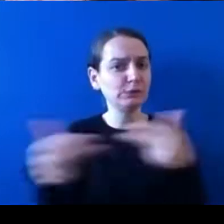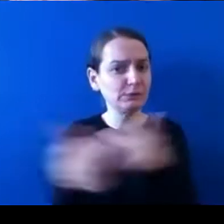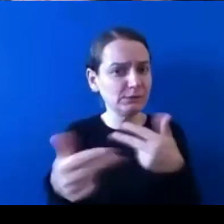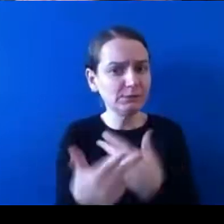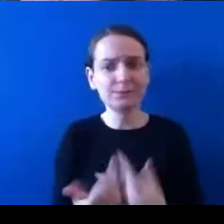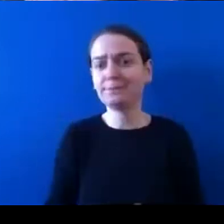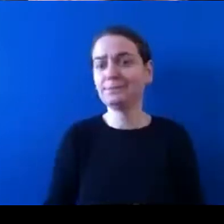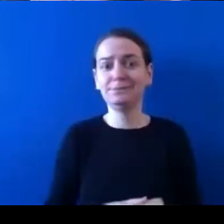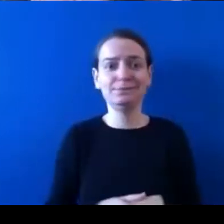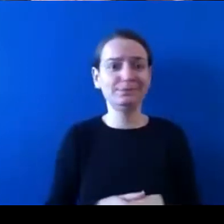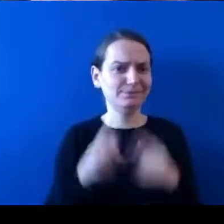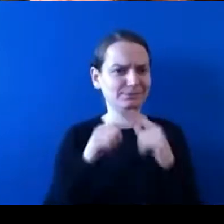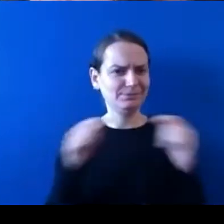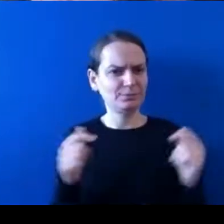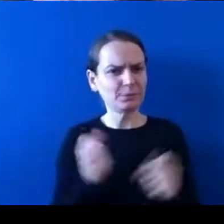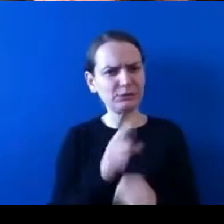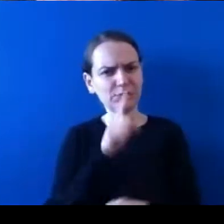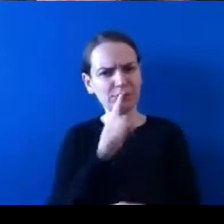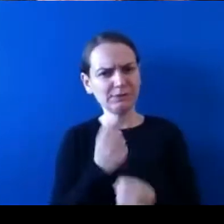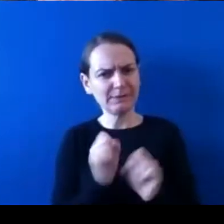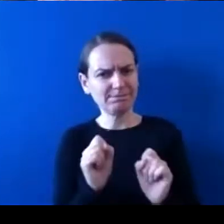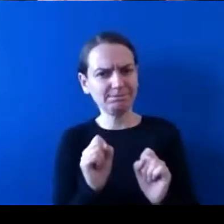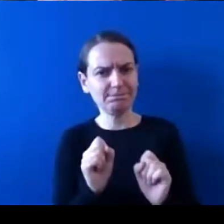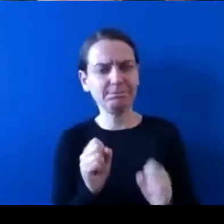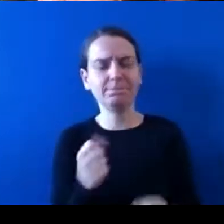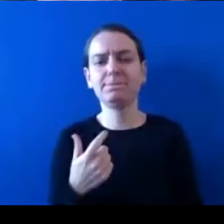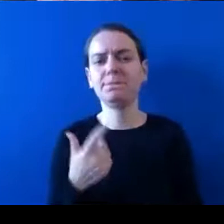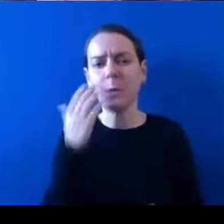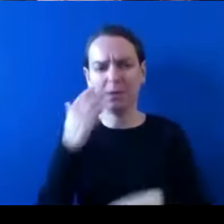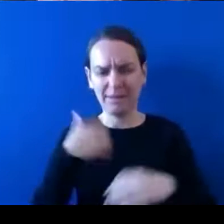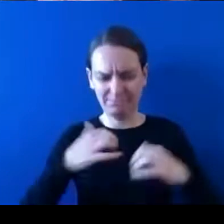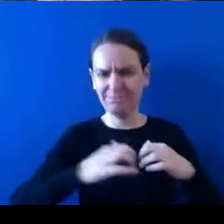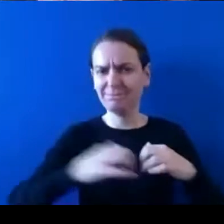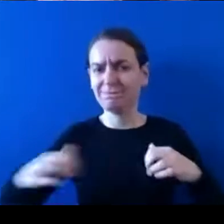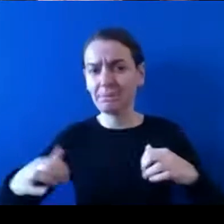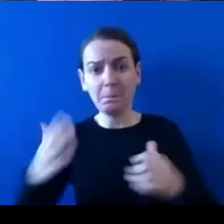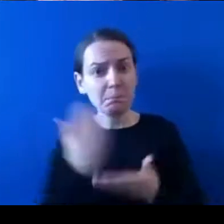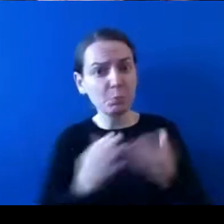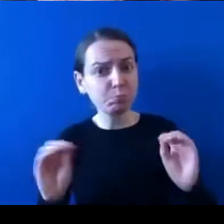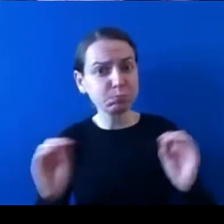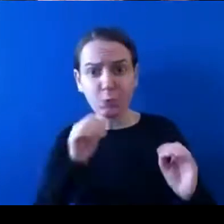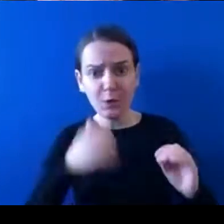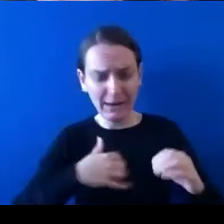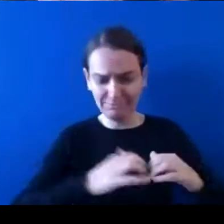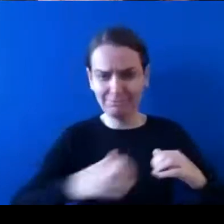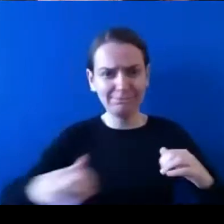is a bus stop with some people boarding the bus and some other people waiting for the next bus to come.